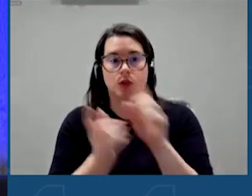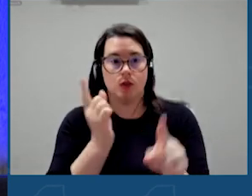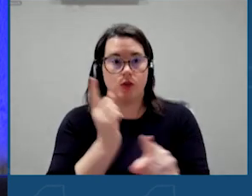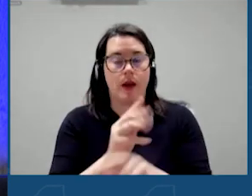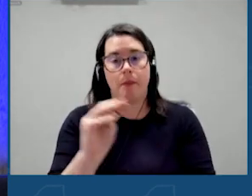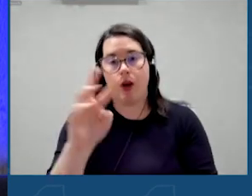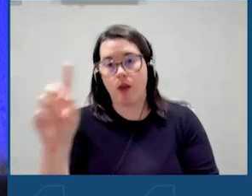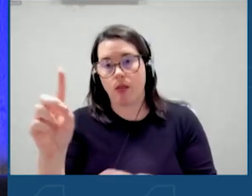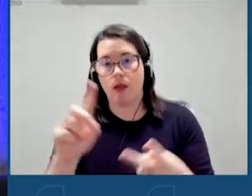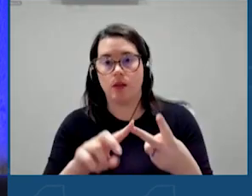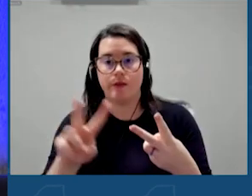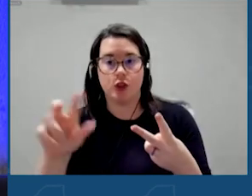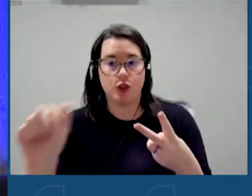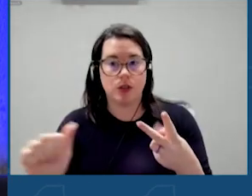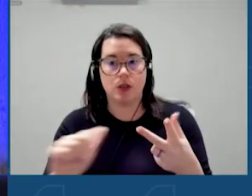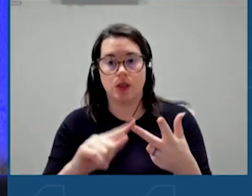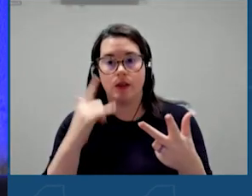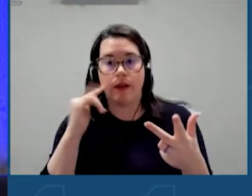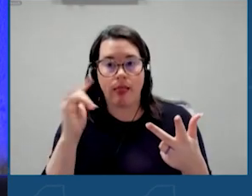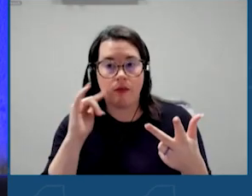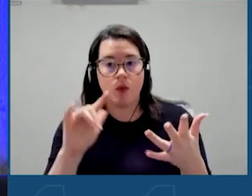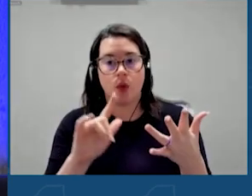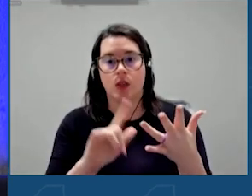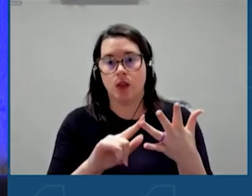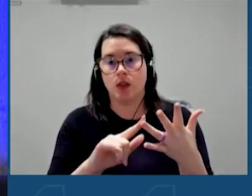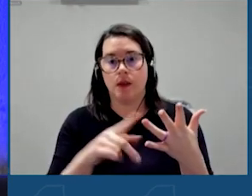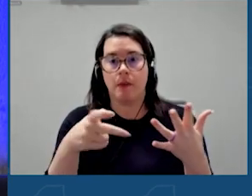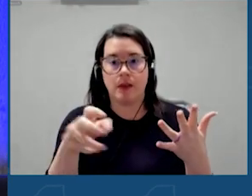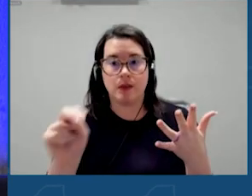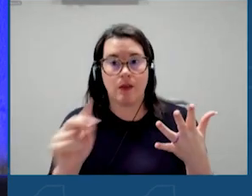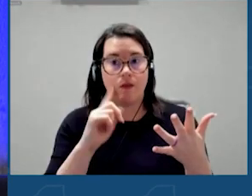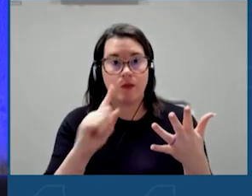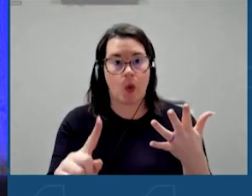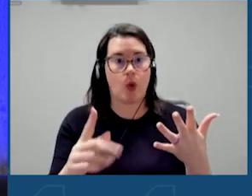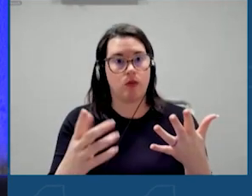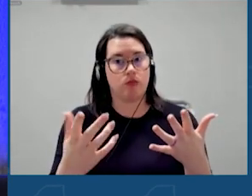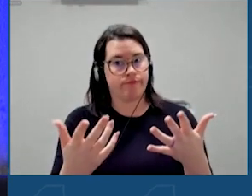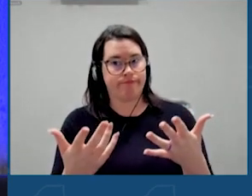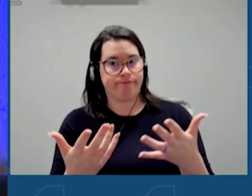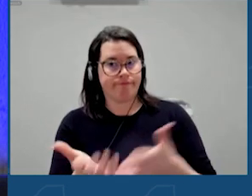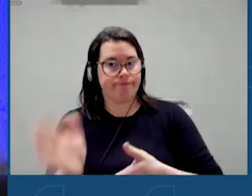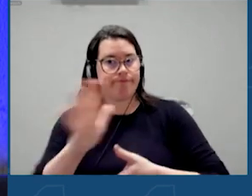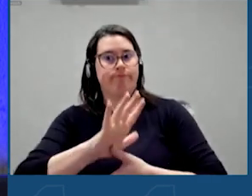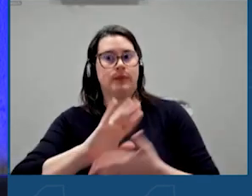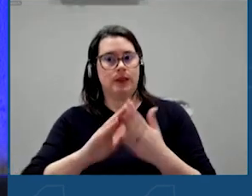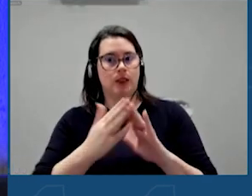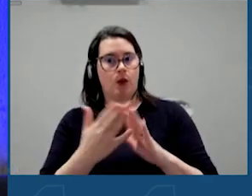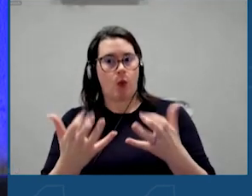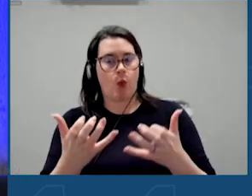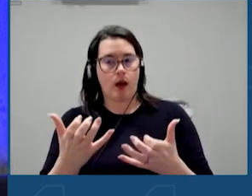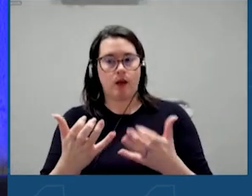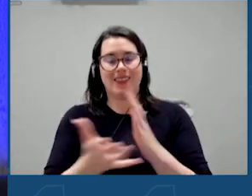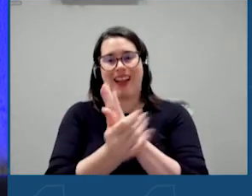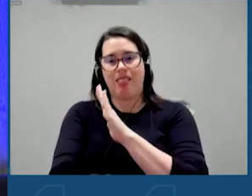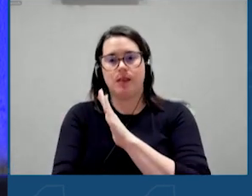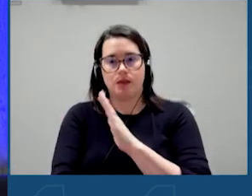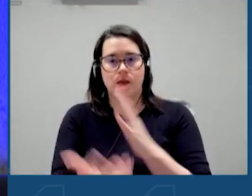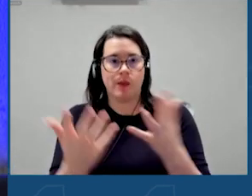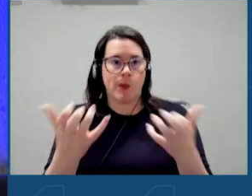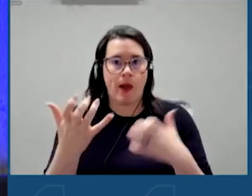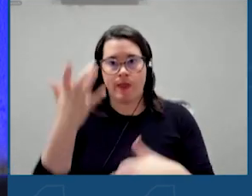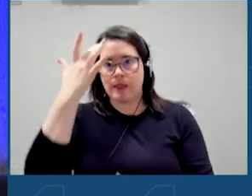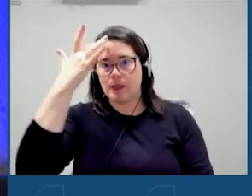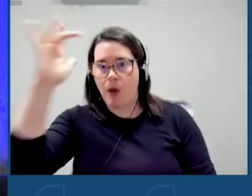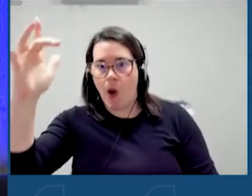Virginia, California, Pennsylvania, for the top talent. We want the smartest, the best, the brightest, the most innovative, the